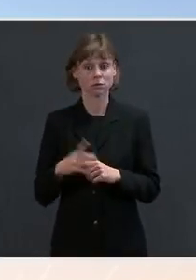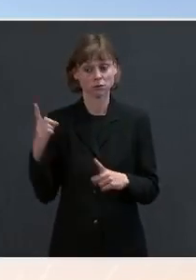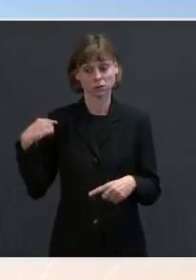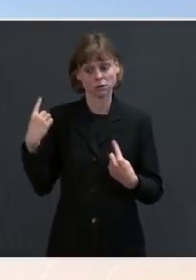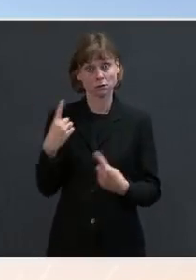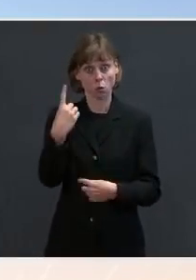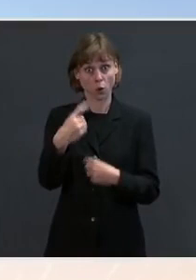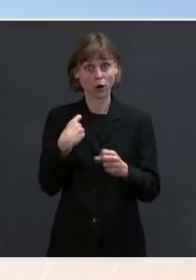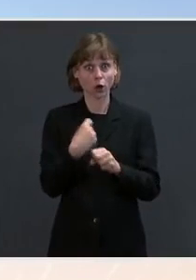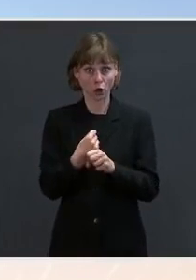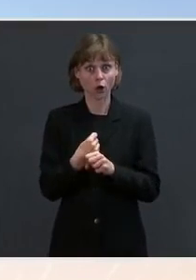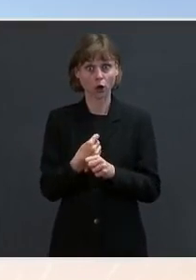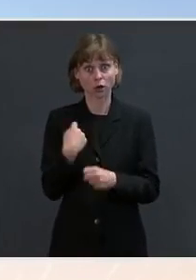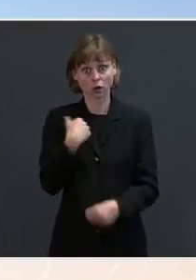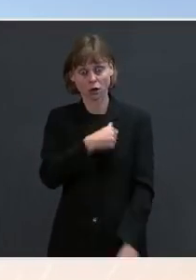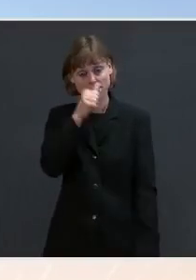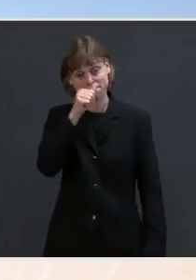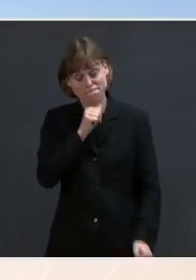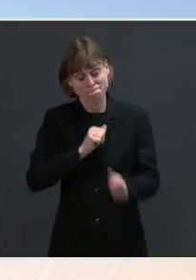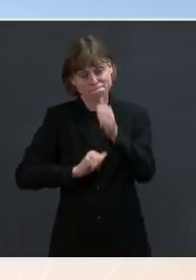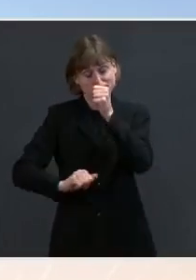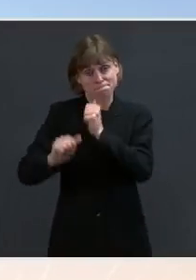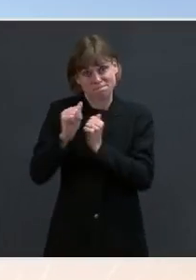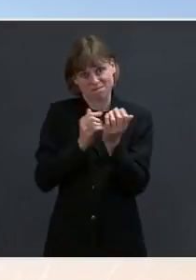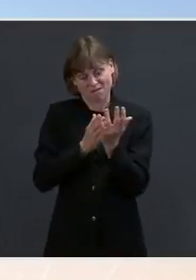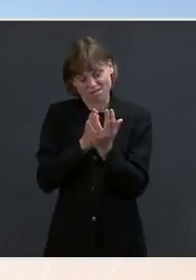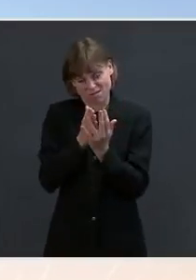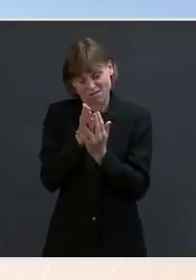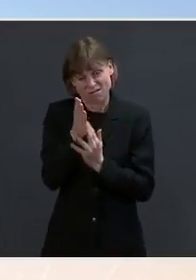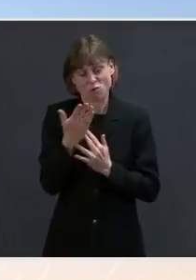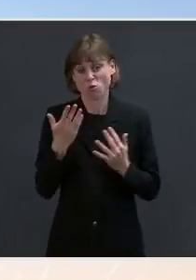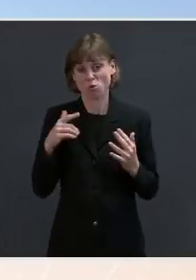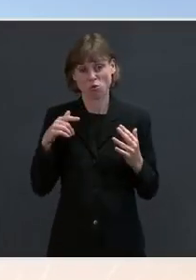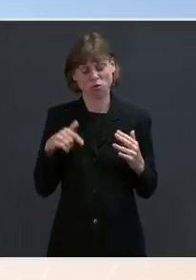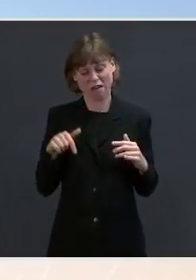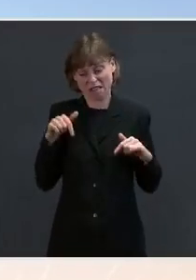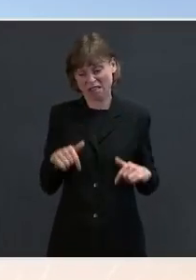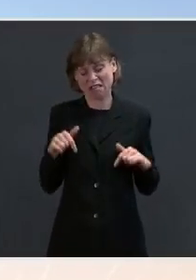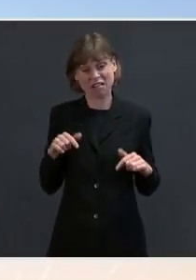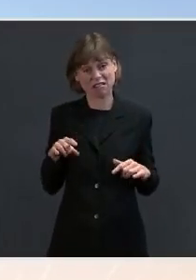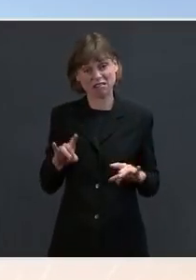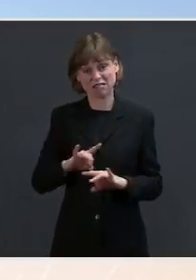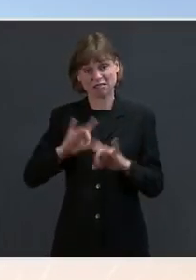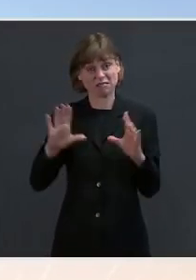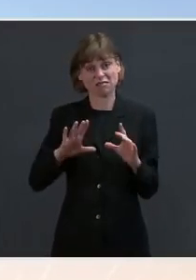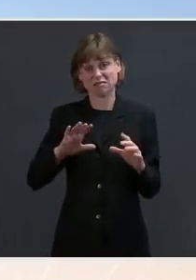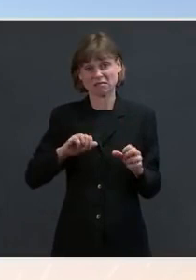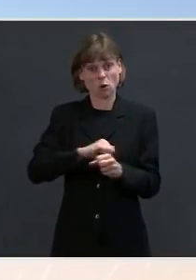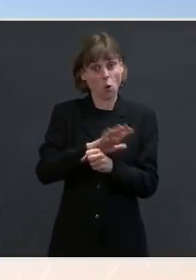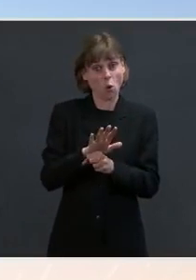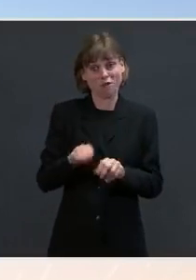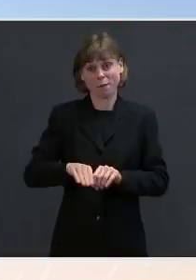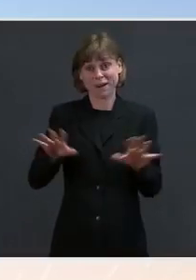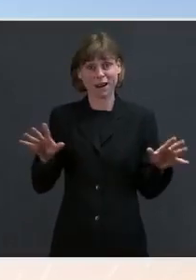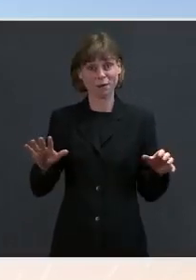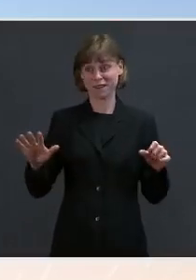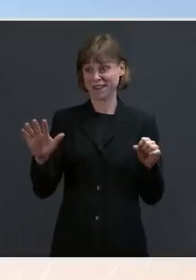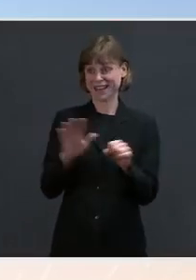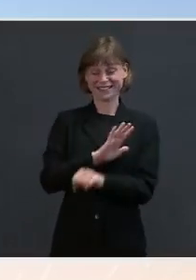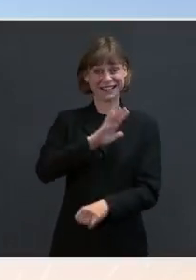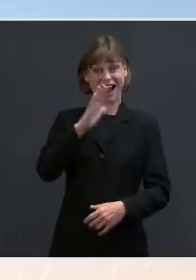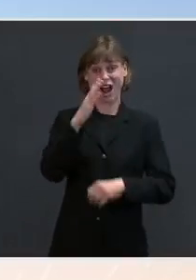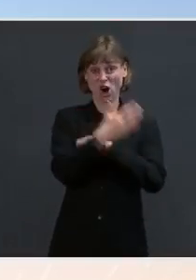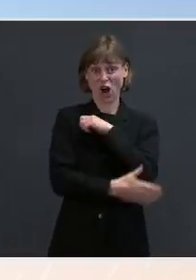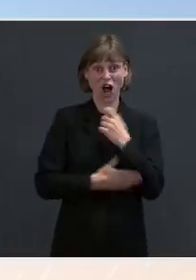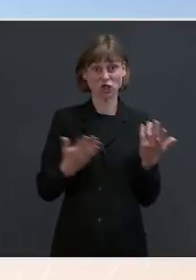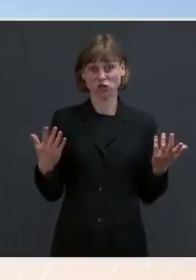dealing and navigating and coping with this pandemic across the country. And this entire country has paid the price for political leaders who